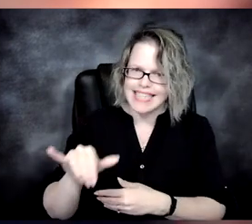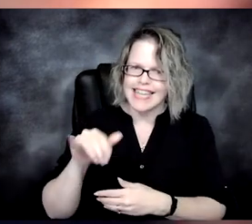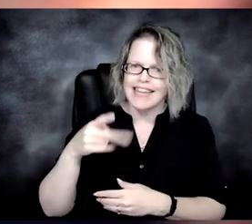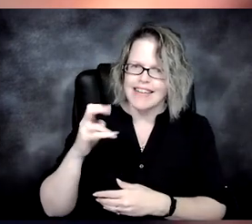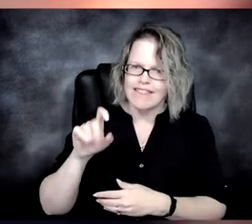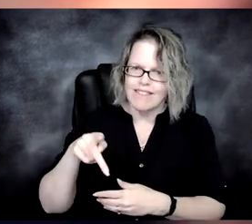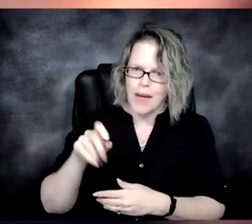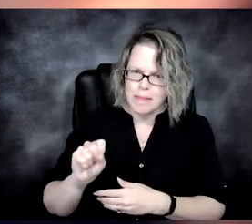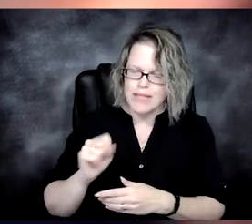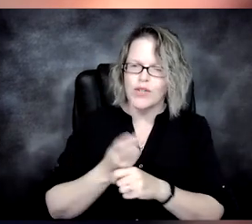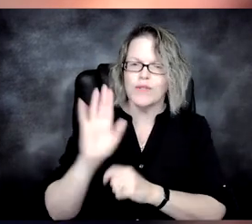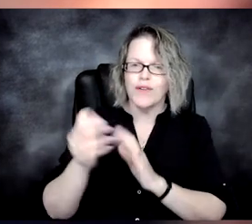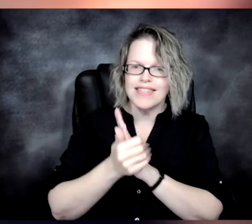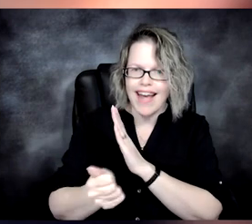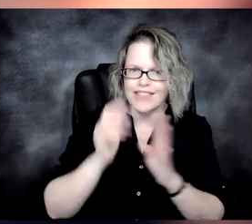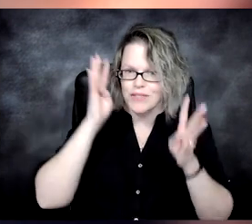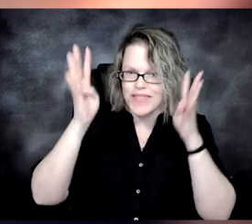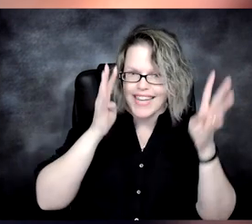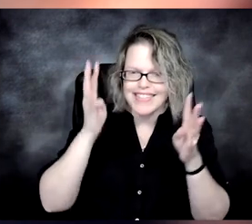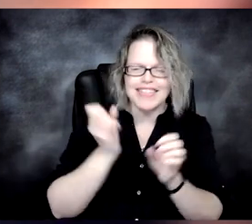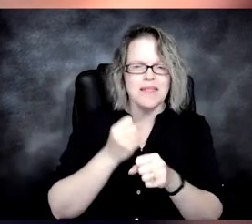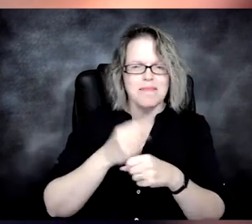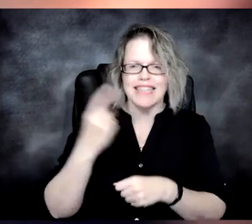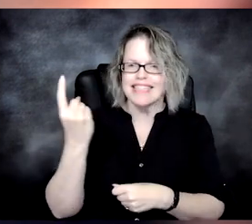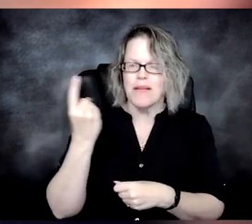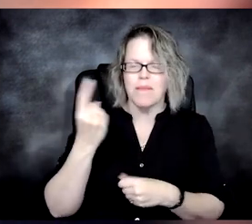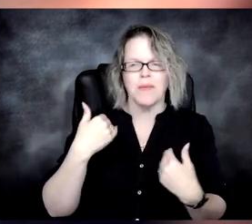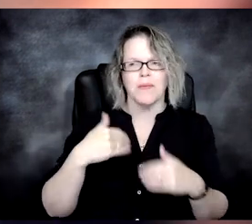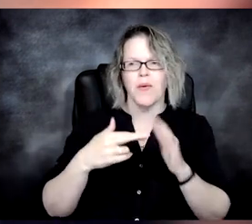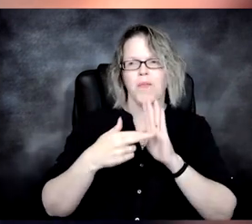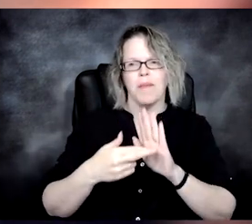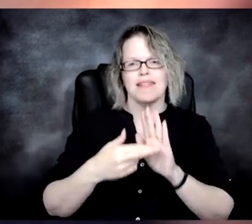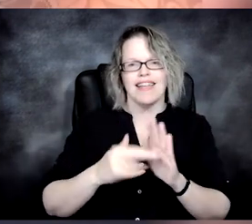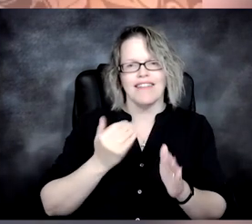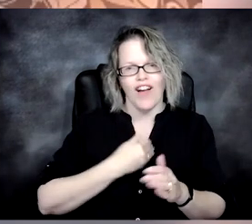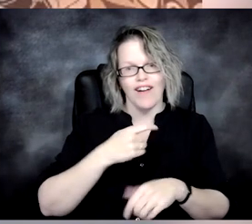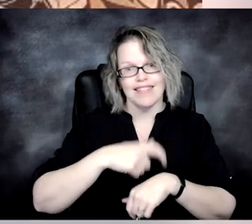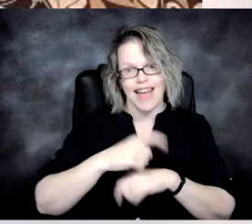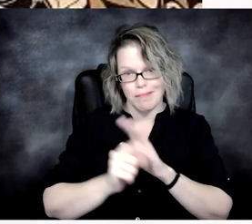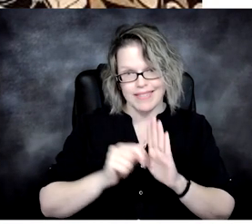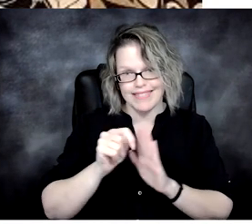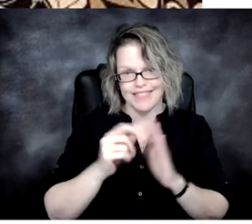using talent and creativity to create something representative of our times."